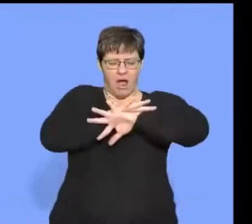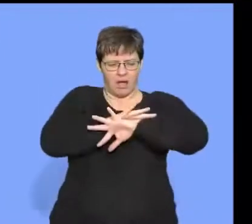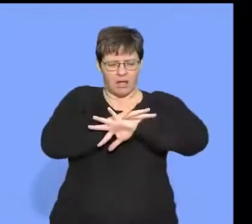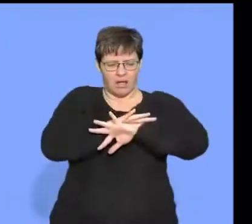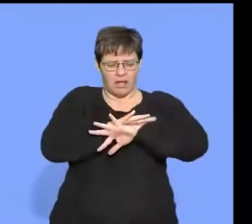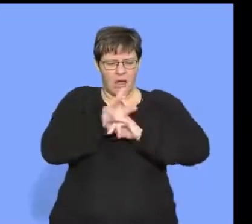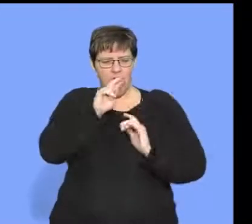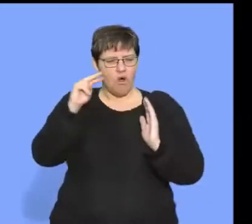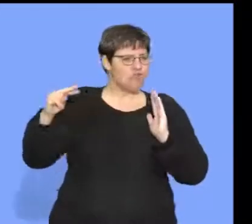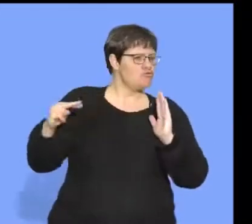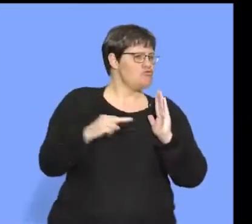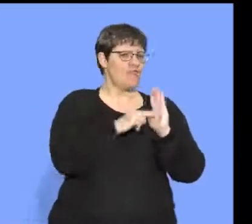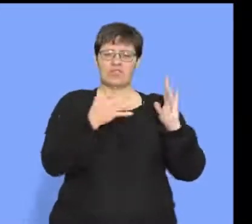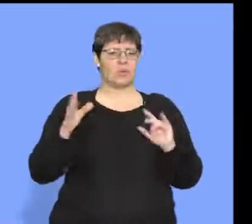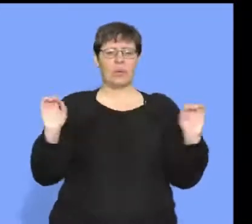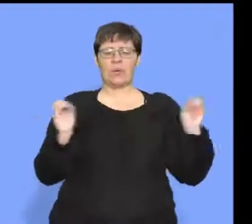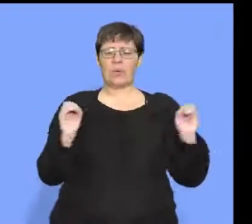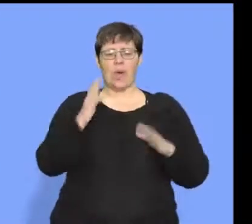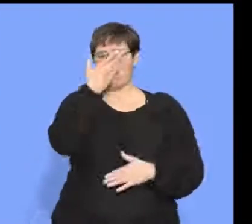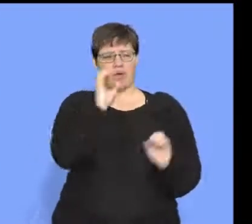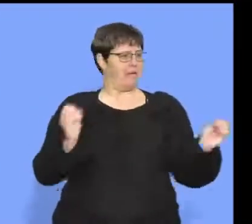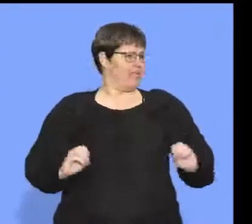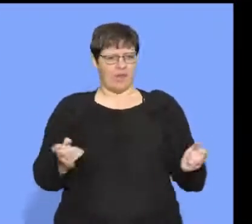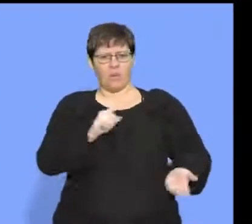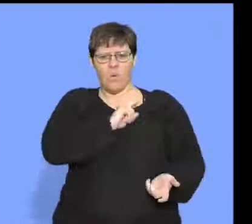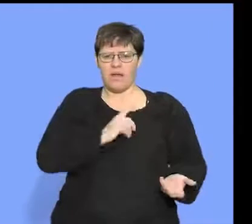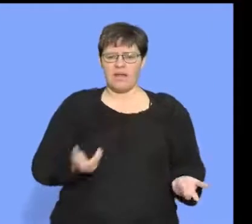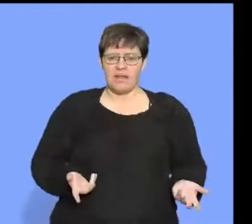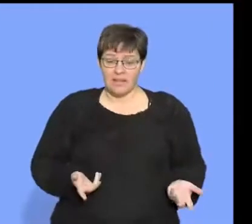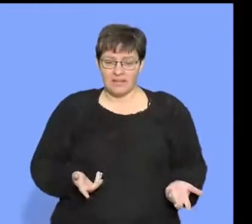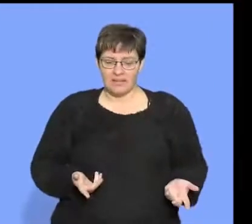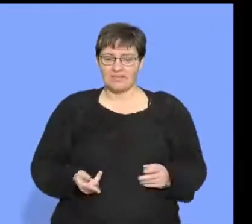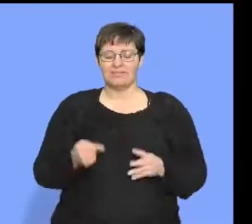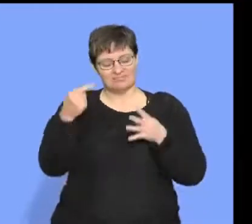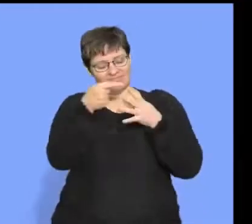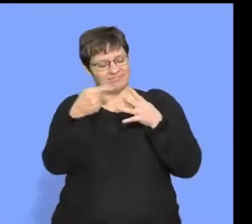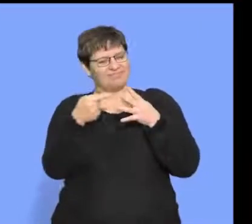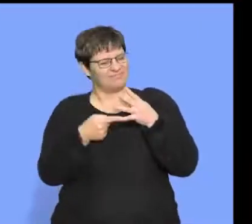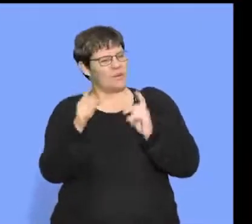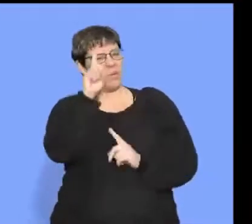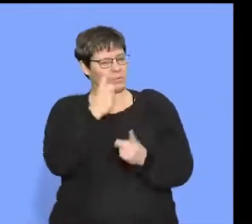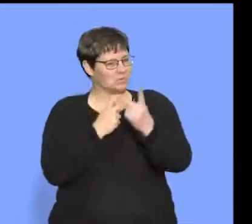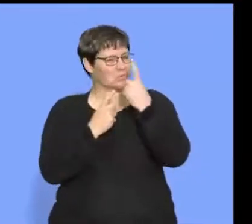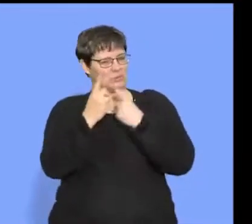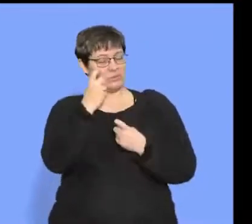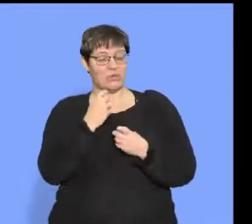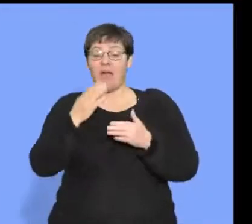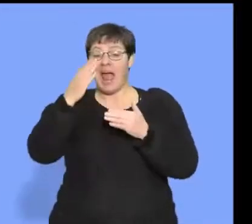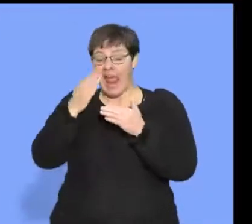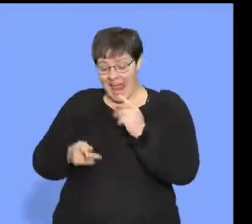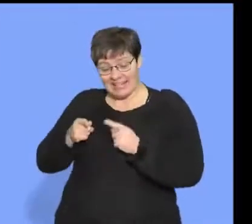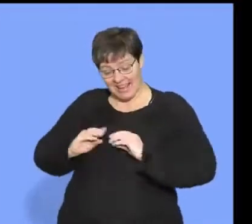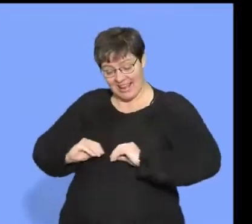dark room, our reflection does not appear in the mirror at all? These are the kinds of questions that